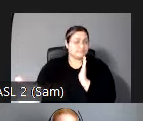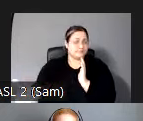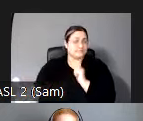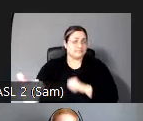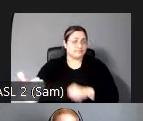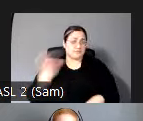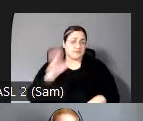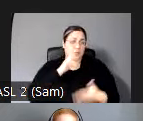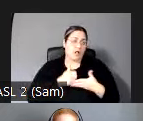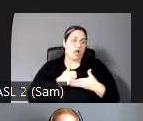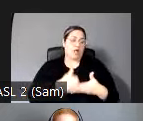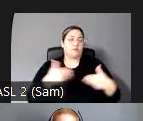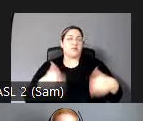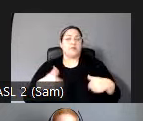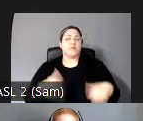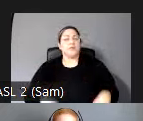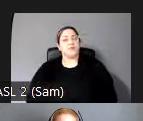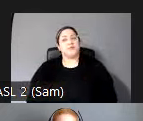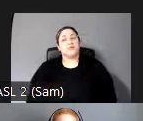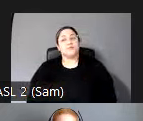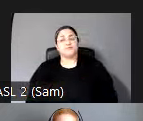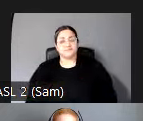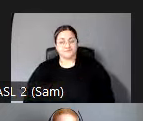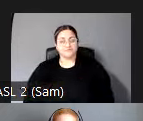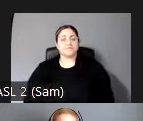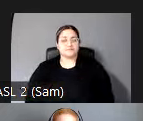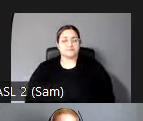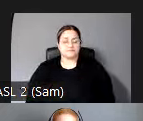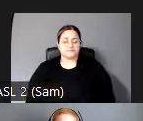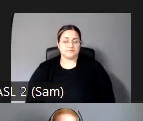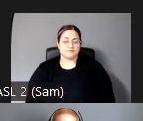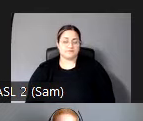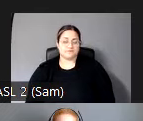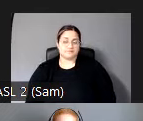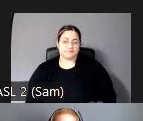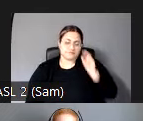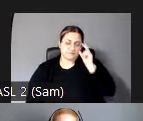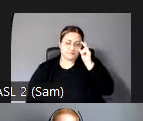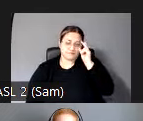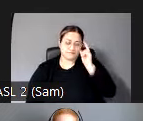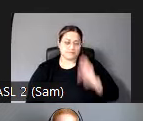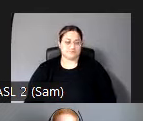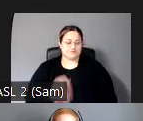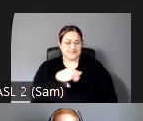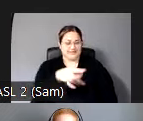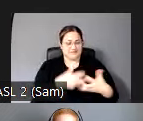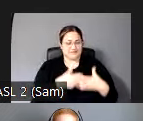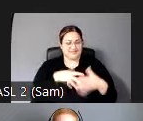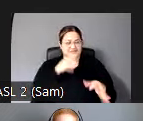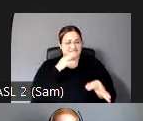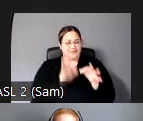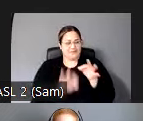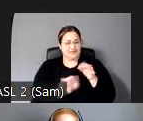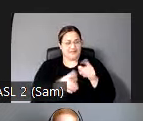some destigmatization of it. If you can get yourself checked out very easily by putting your chin in